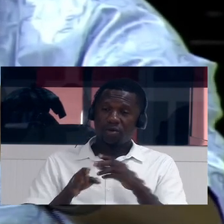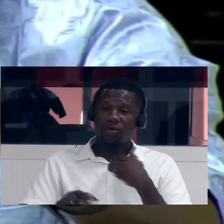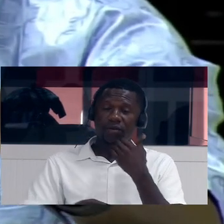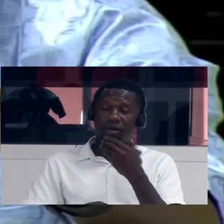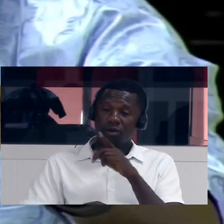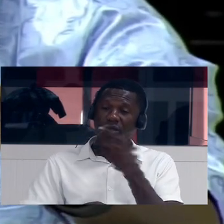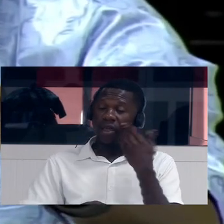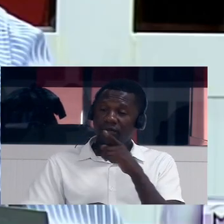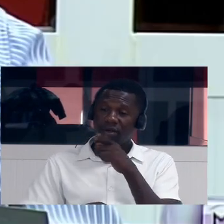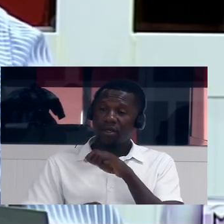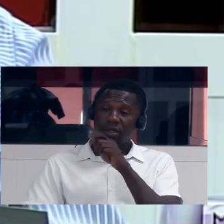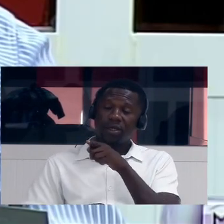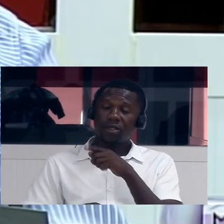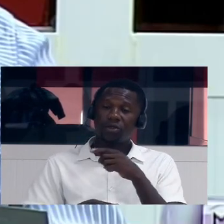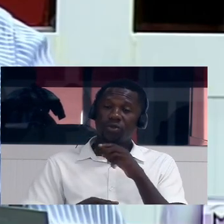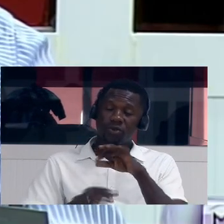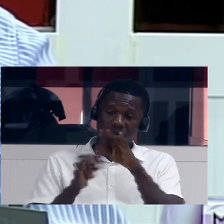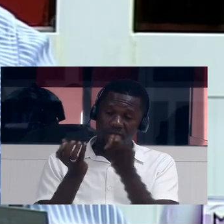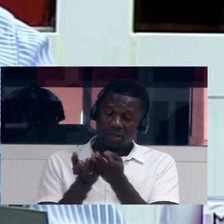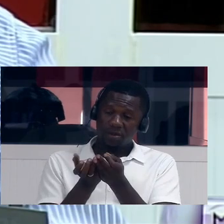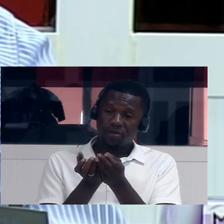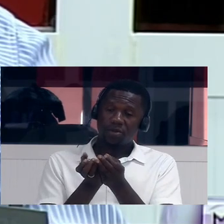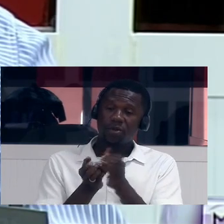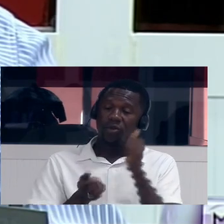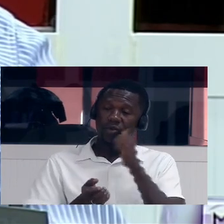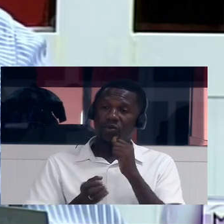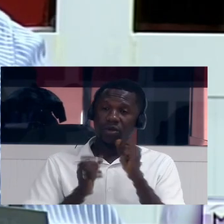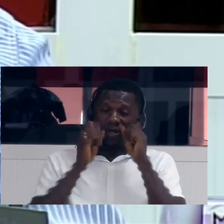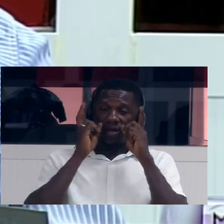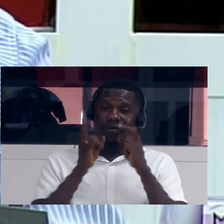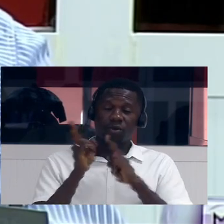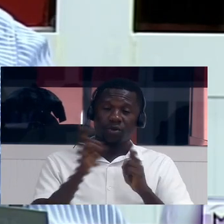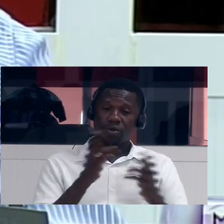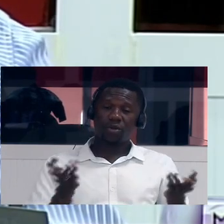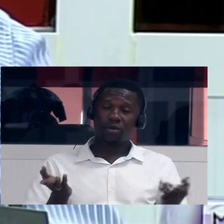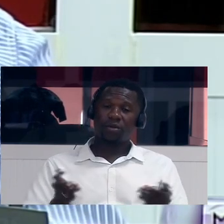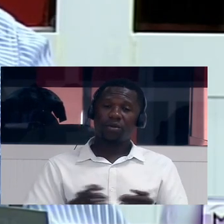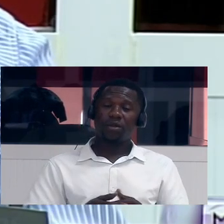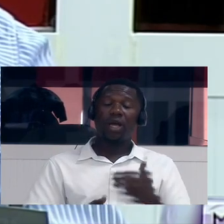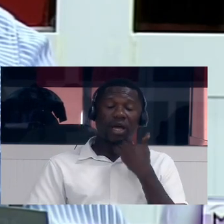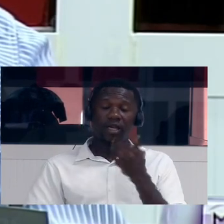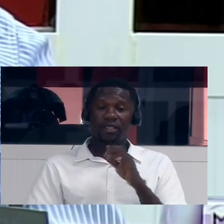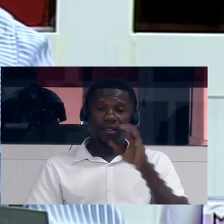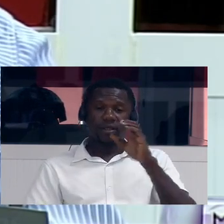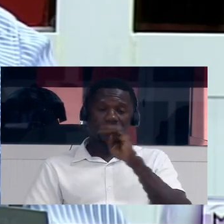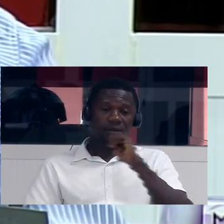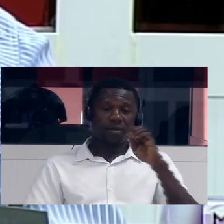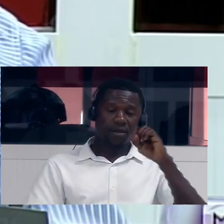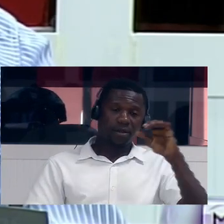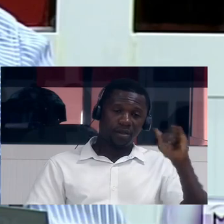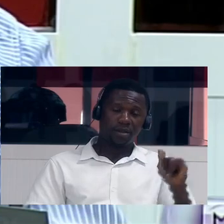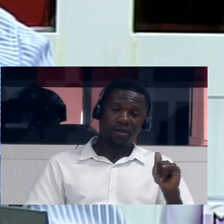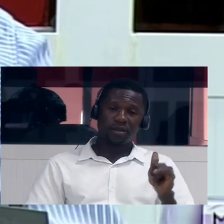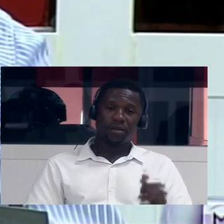used live ammunition? I asked him that question. Who did you ask? Cisse, I asked him that question. I asked Cisse, Cisse, how did this